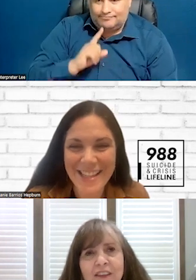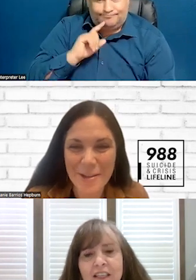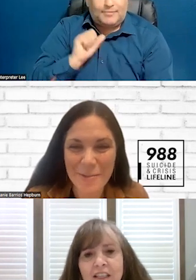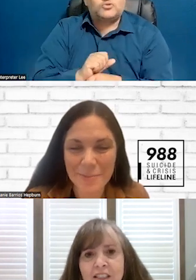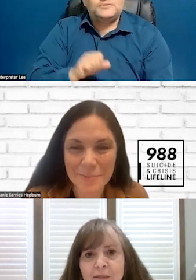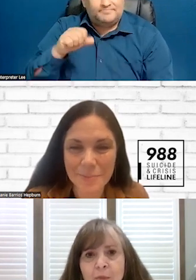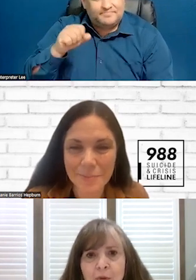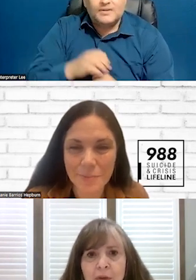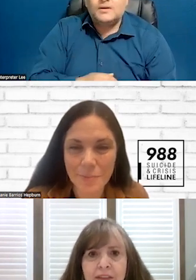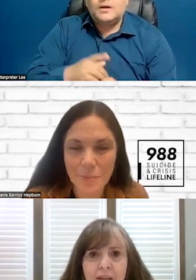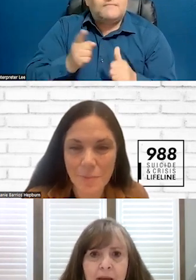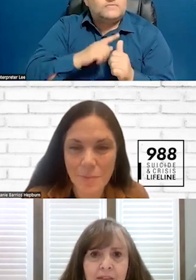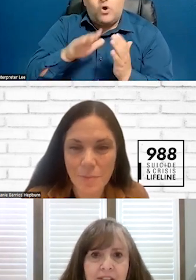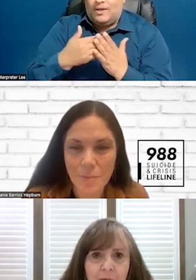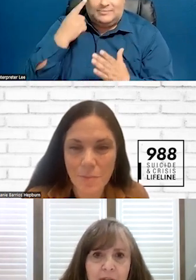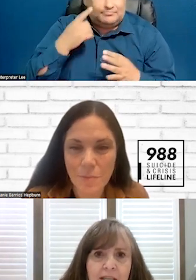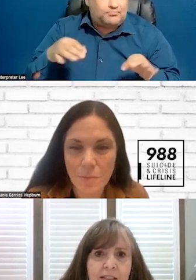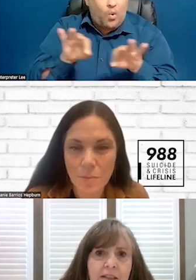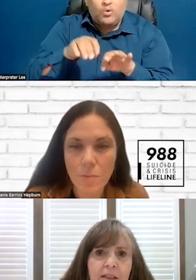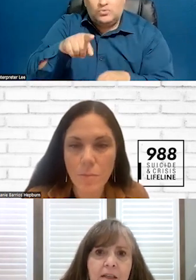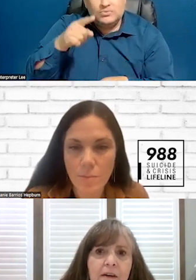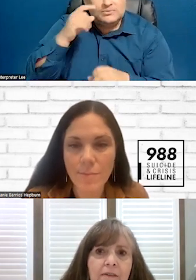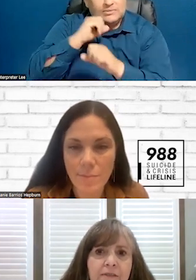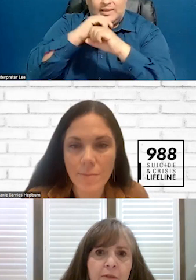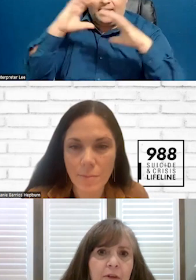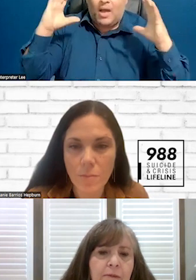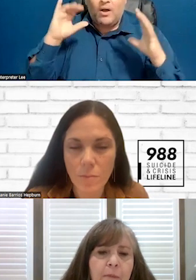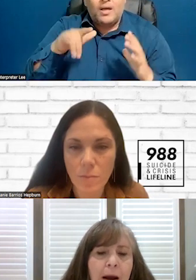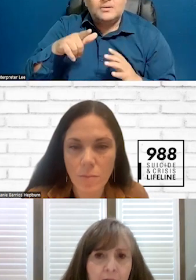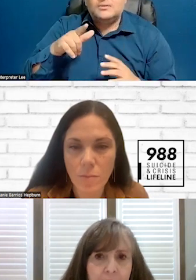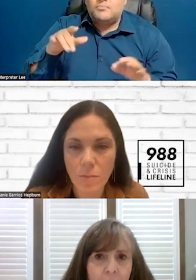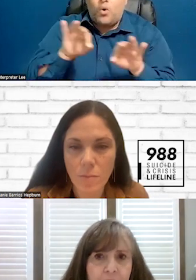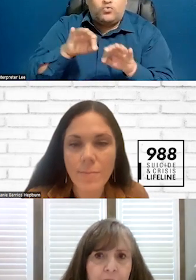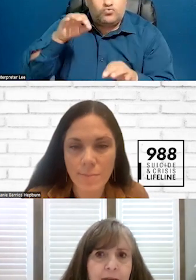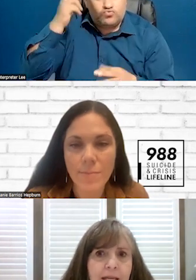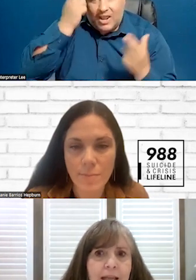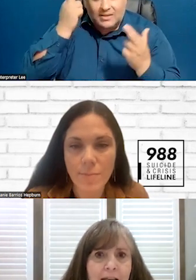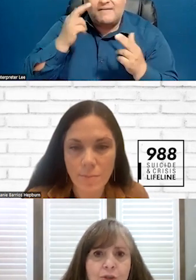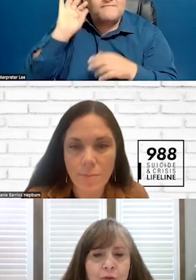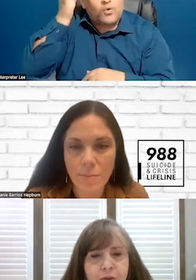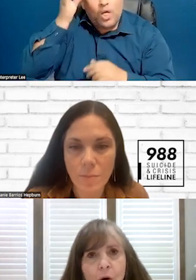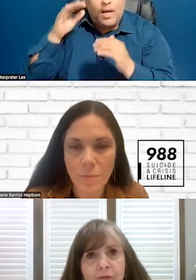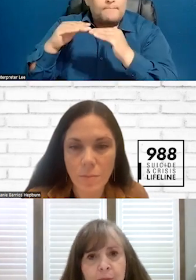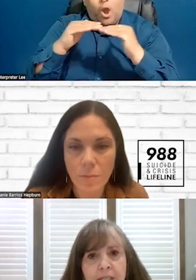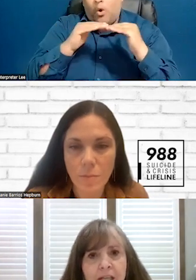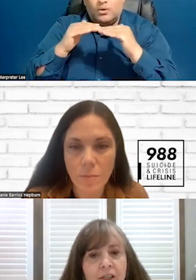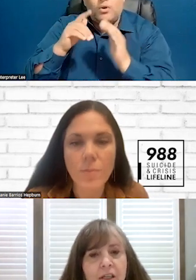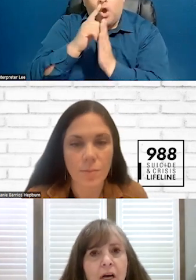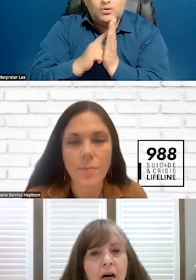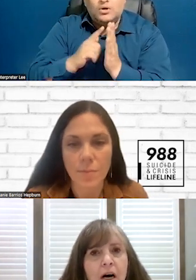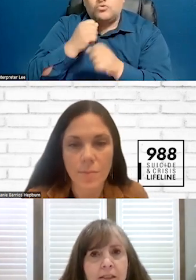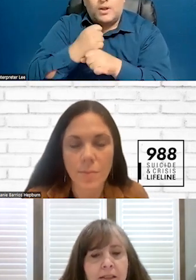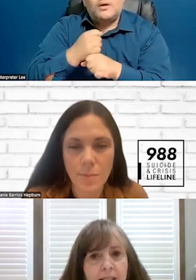First of all, I think it's important when you think about this to realize that the federal parity laws create a national floor for